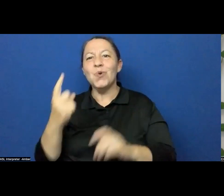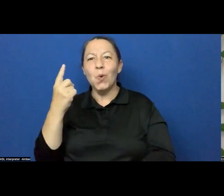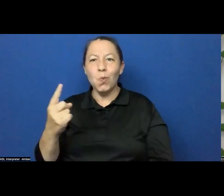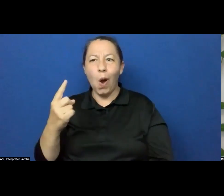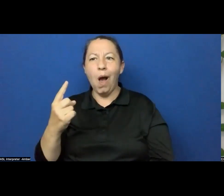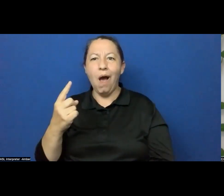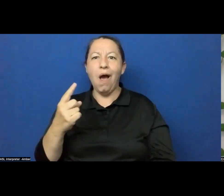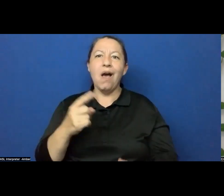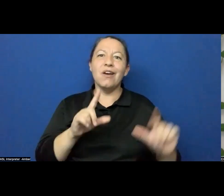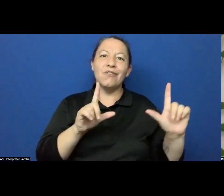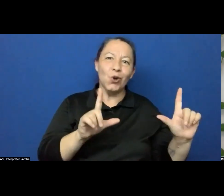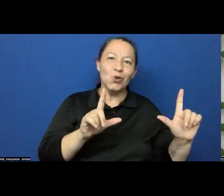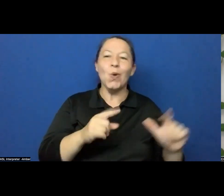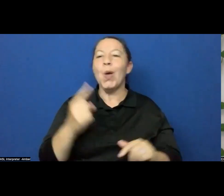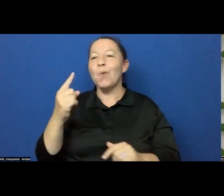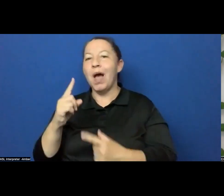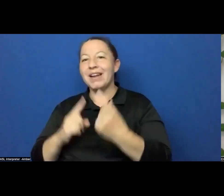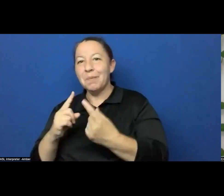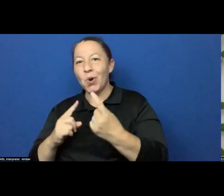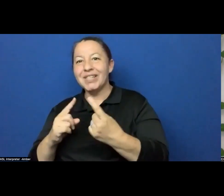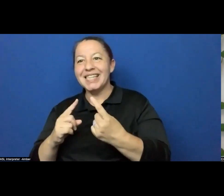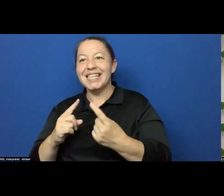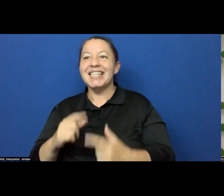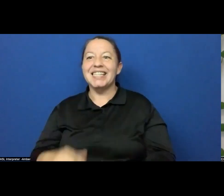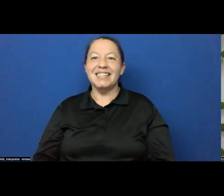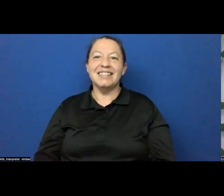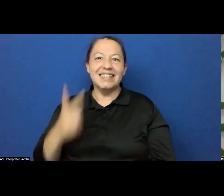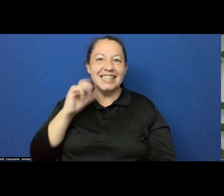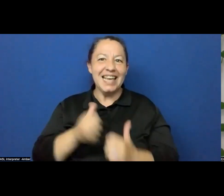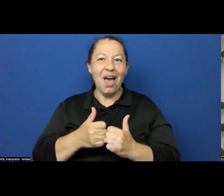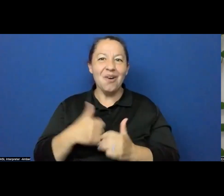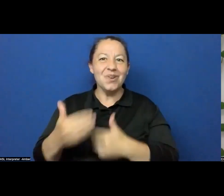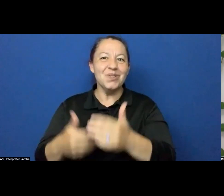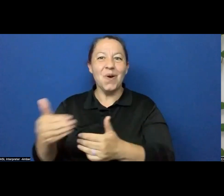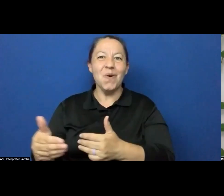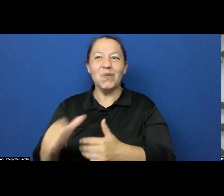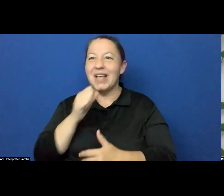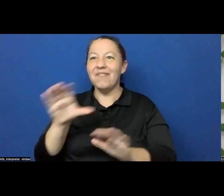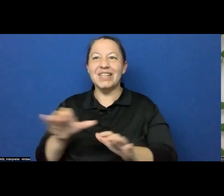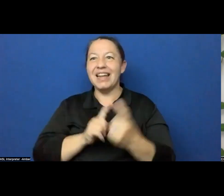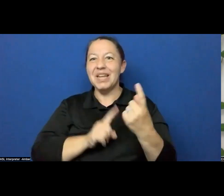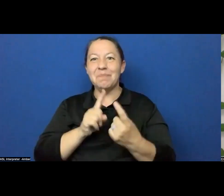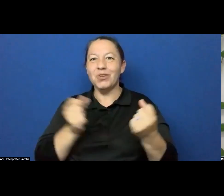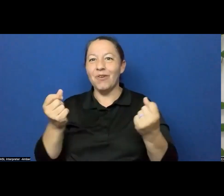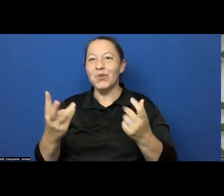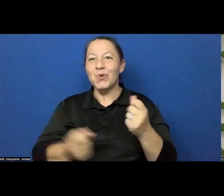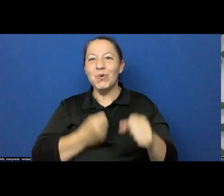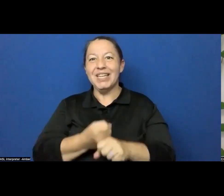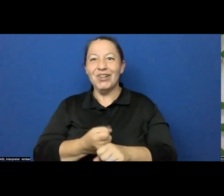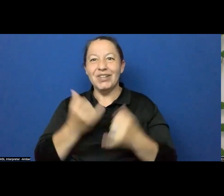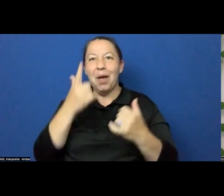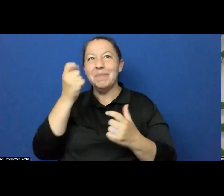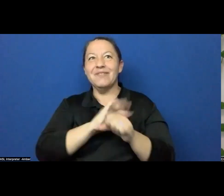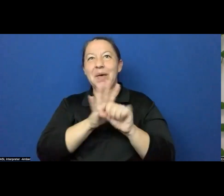and one in-person training and see how that works, right? We haven't done it in person in years now because of the pandemic.